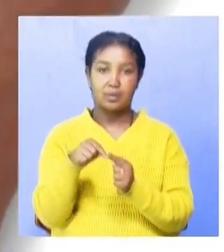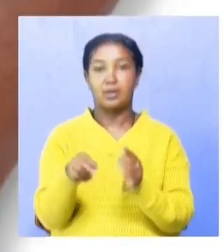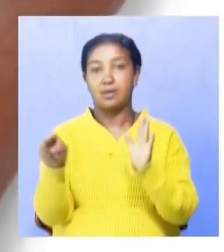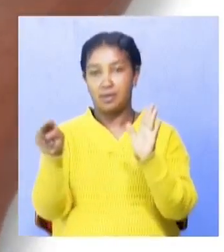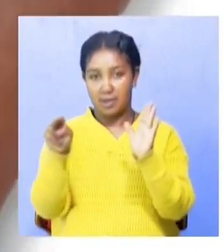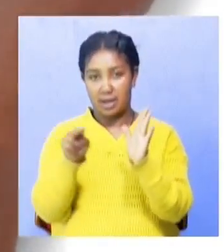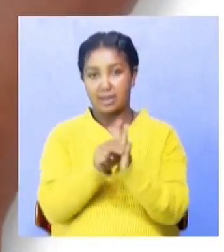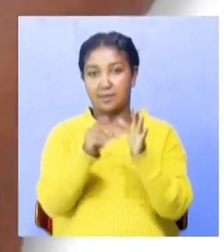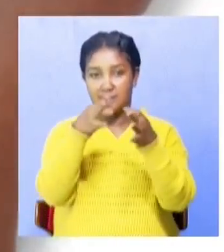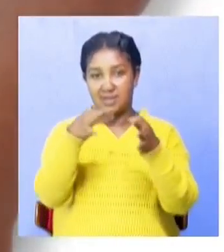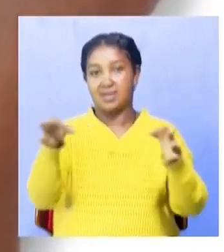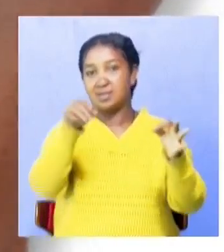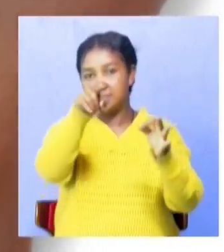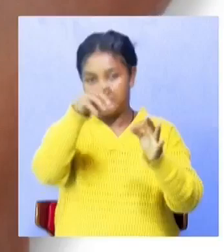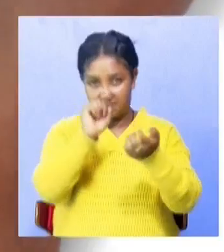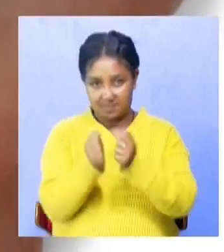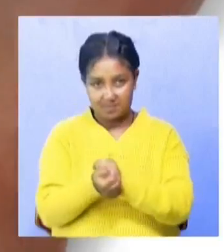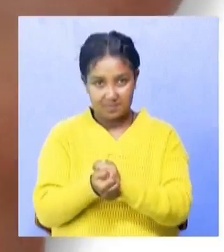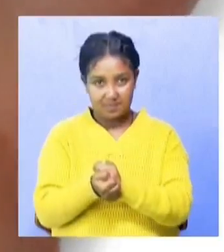negative